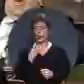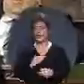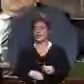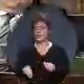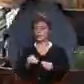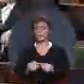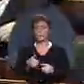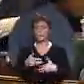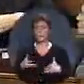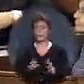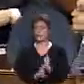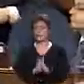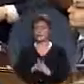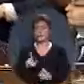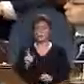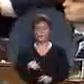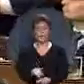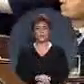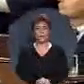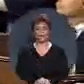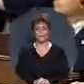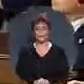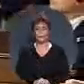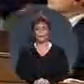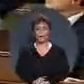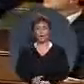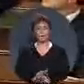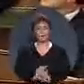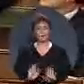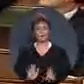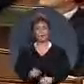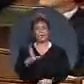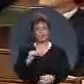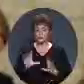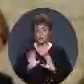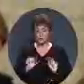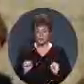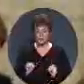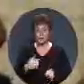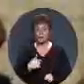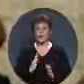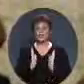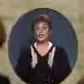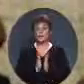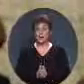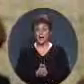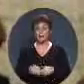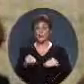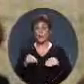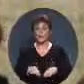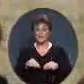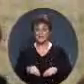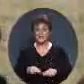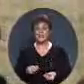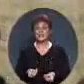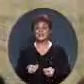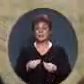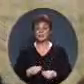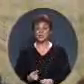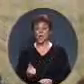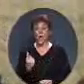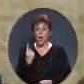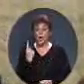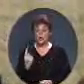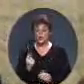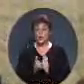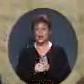Speaker. Honorable Deputy. Member for Quebec, Mr. Speaker, I'm asking the Minister to name